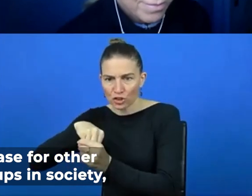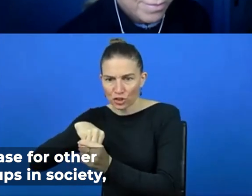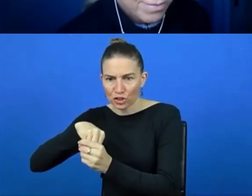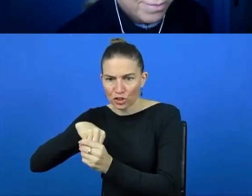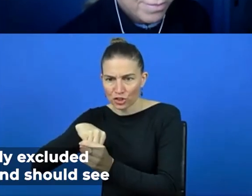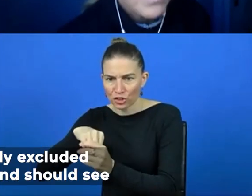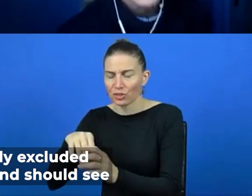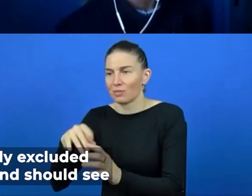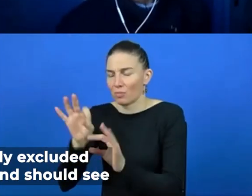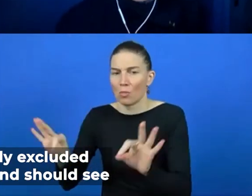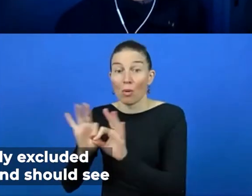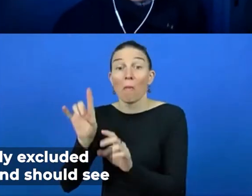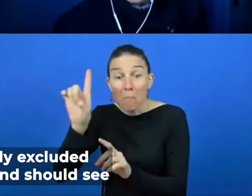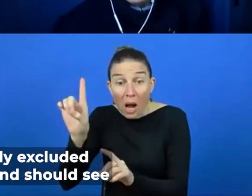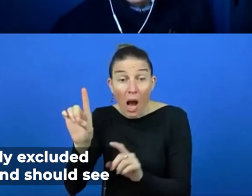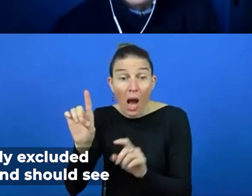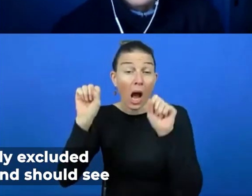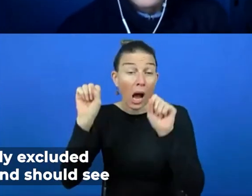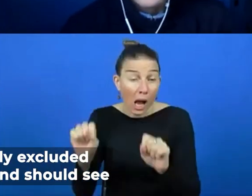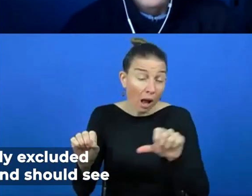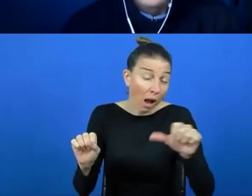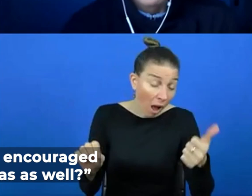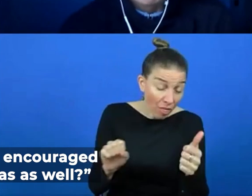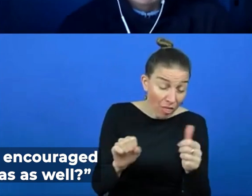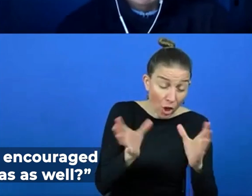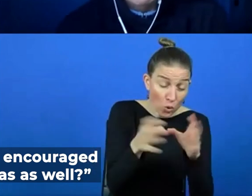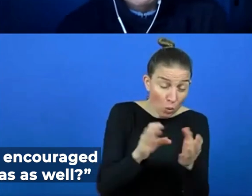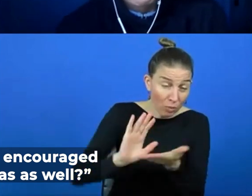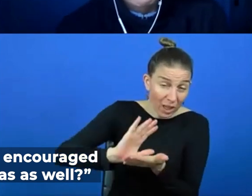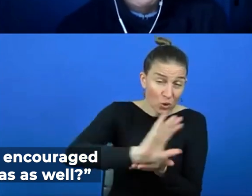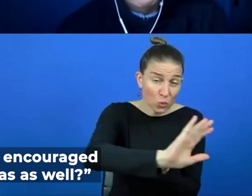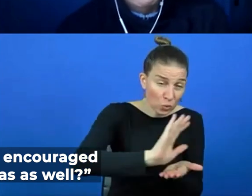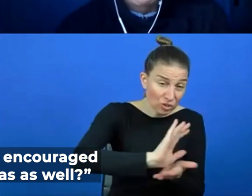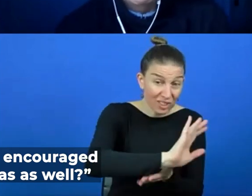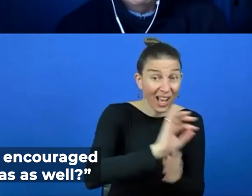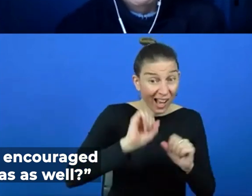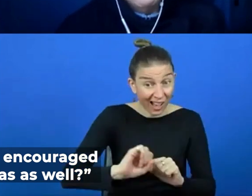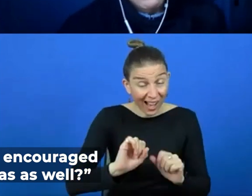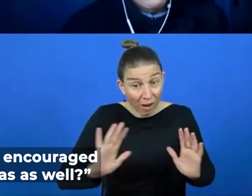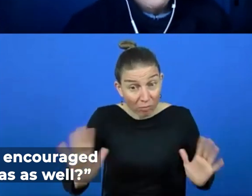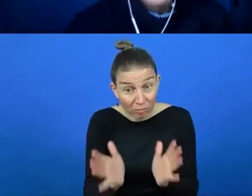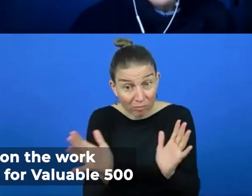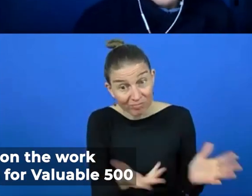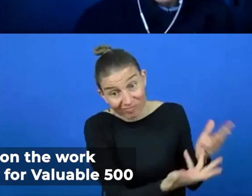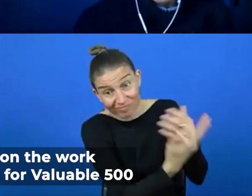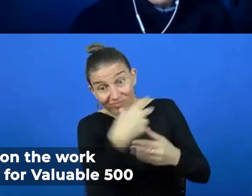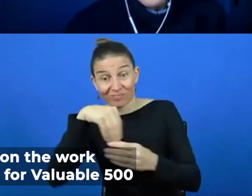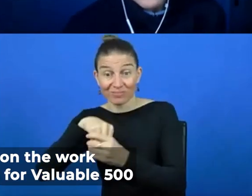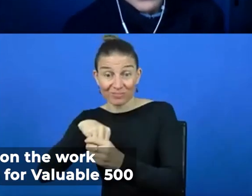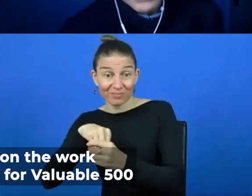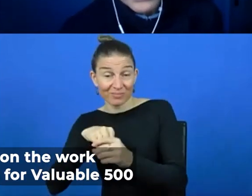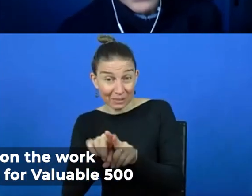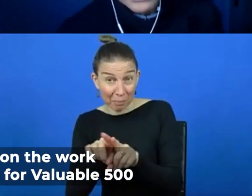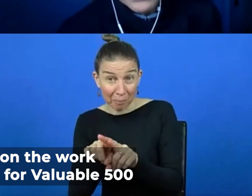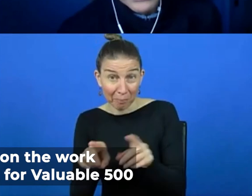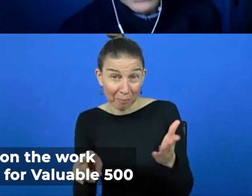society, economically excluded, for example? And should CEOs be encouraged in these areas as well? So it's kind of building on